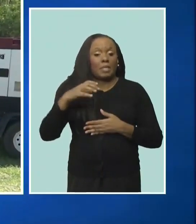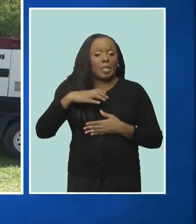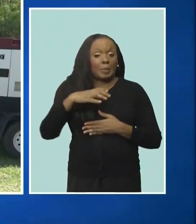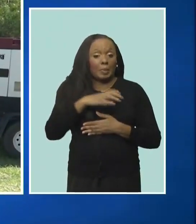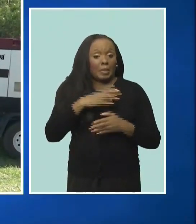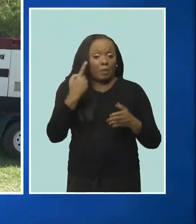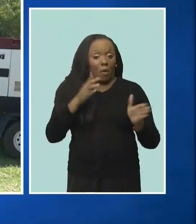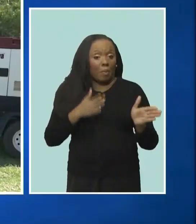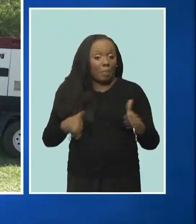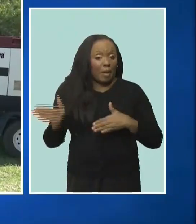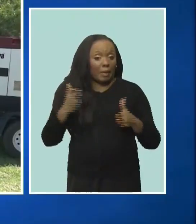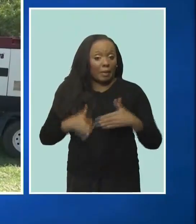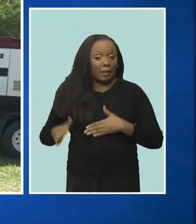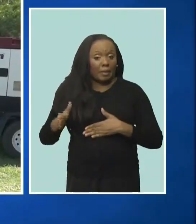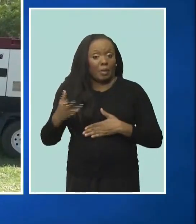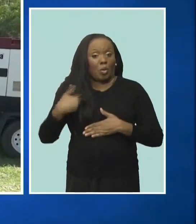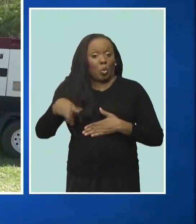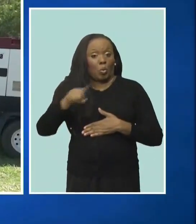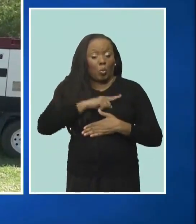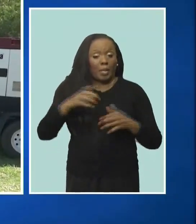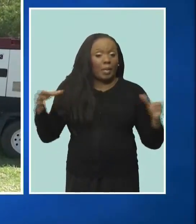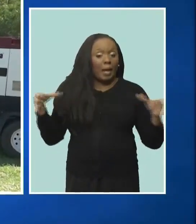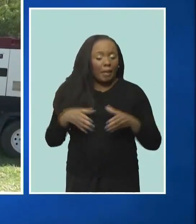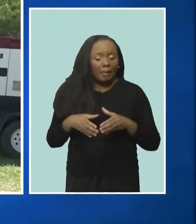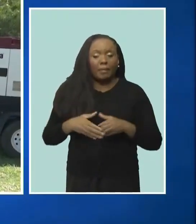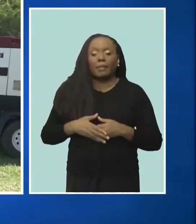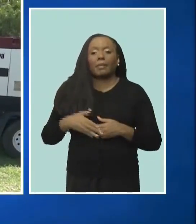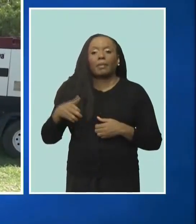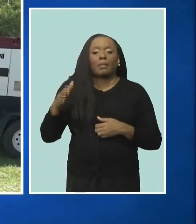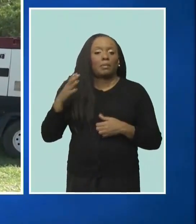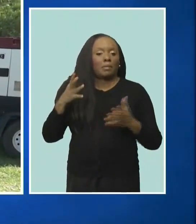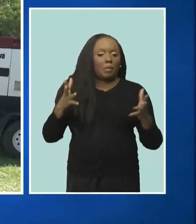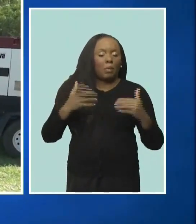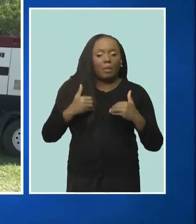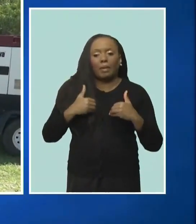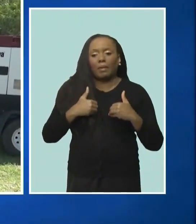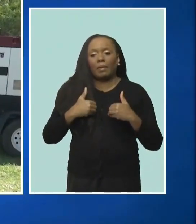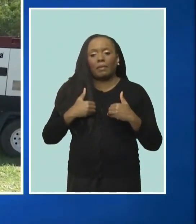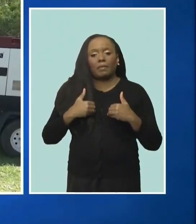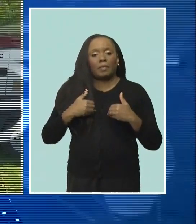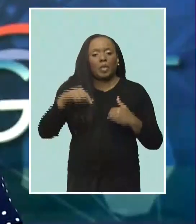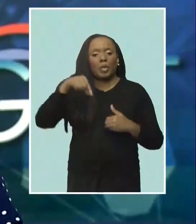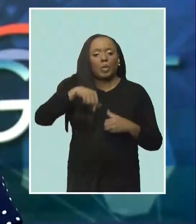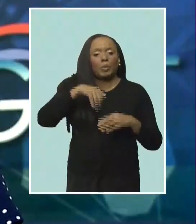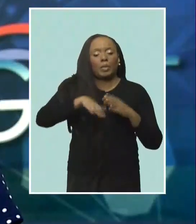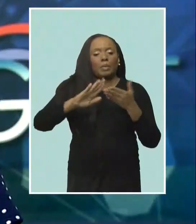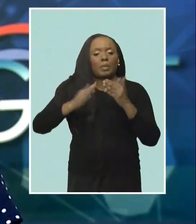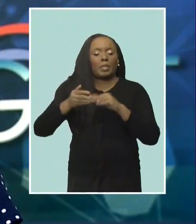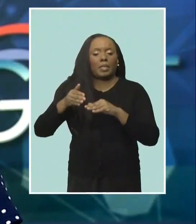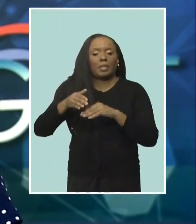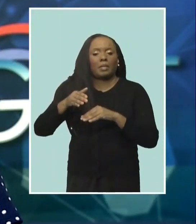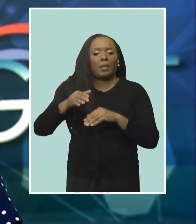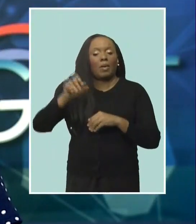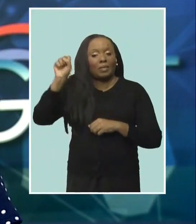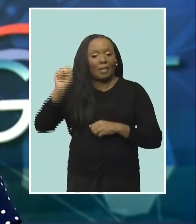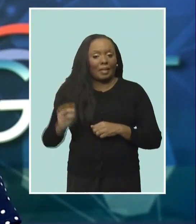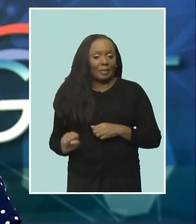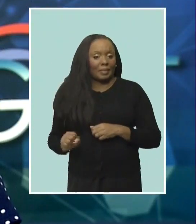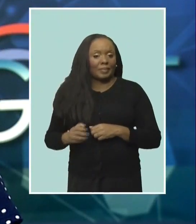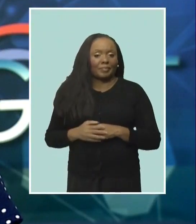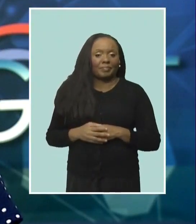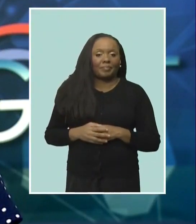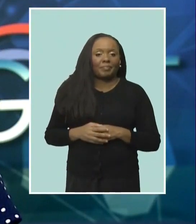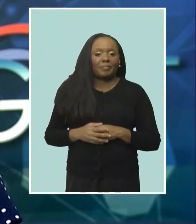of queue in the community, and as I said before, bring the magic of queue to communities across Barbados. The Anglican Church of